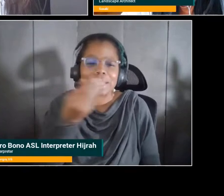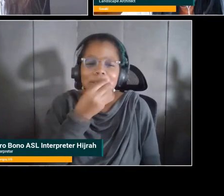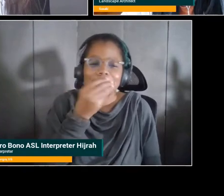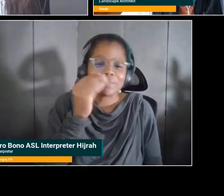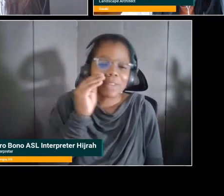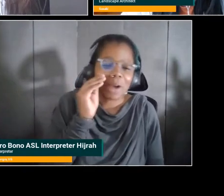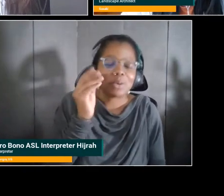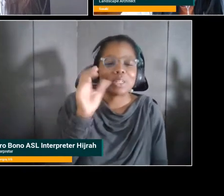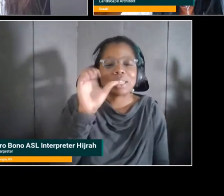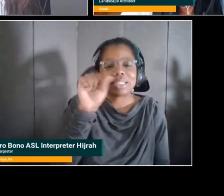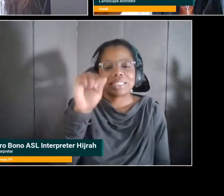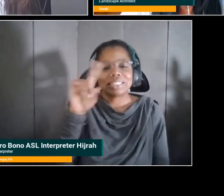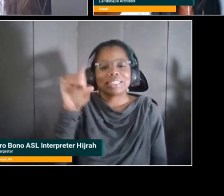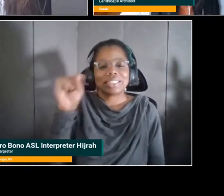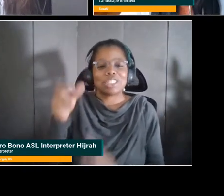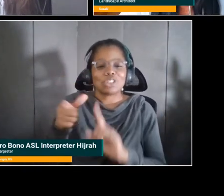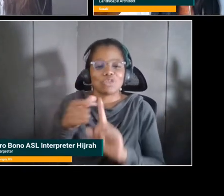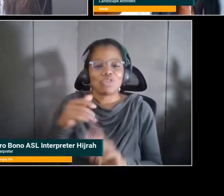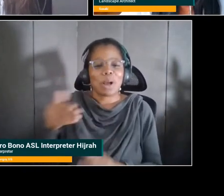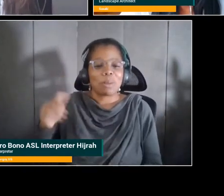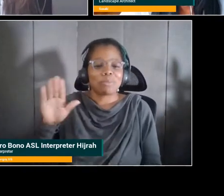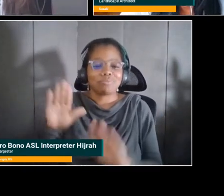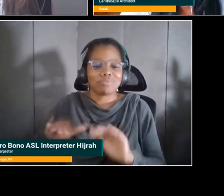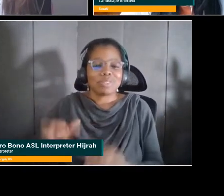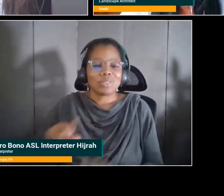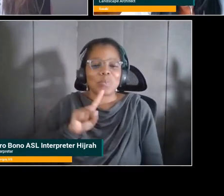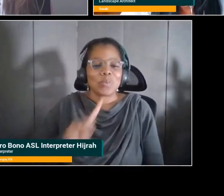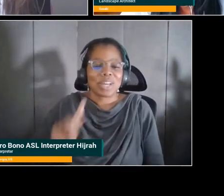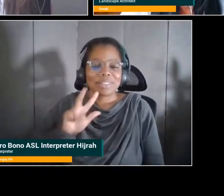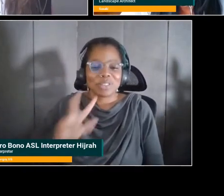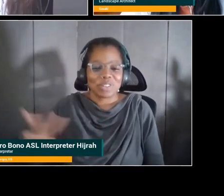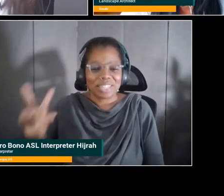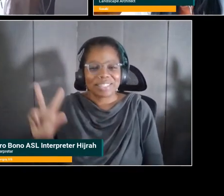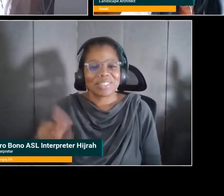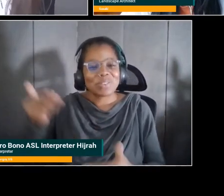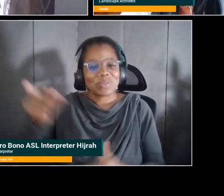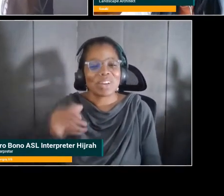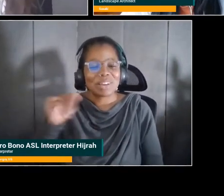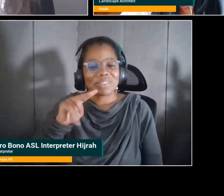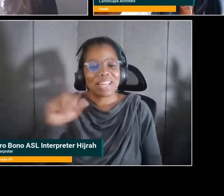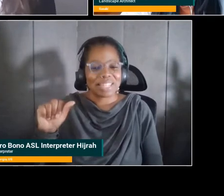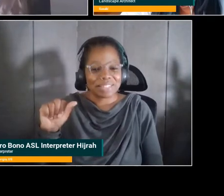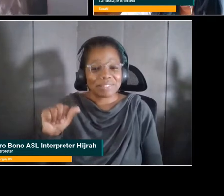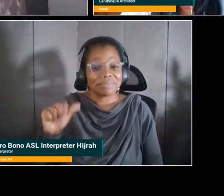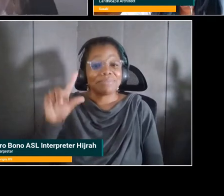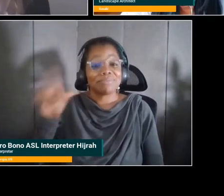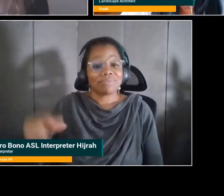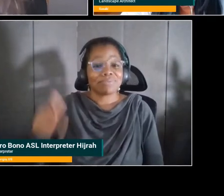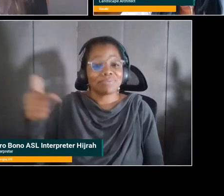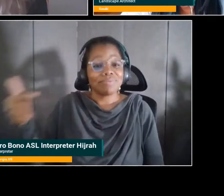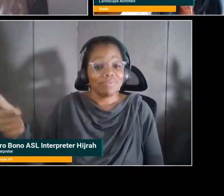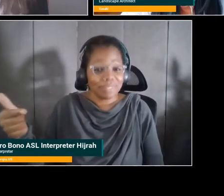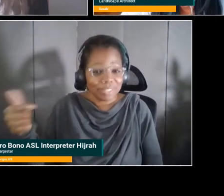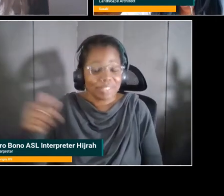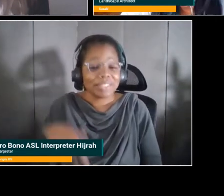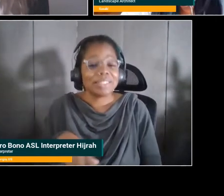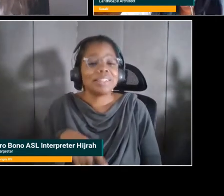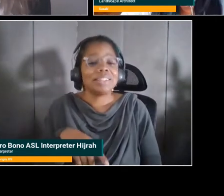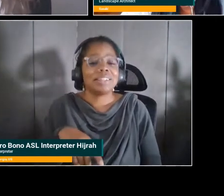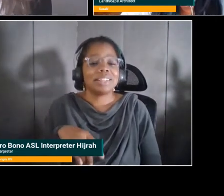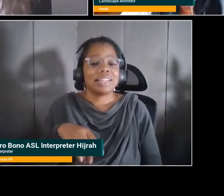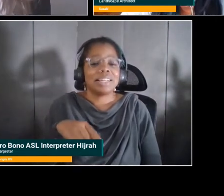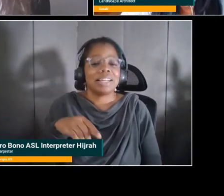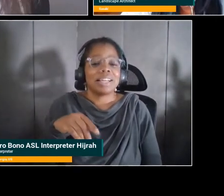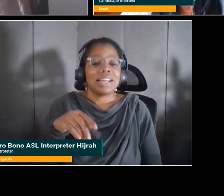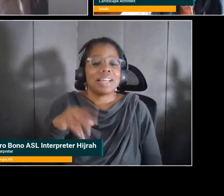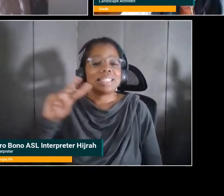her 1 and 3-year-olds notice on their hikes. Welcome, Anna. I'm gonna go ahead and introduce our second set of